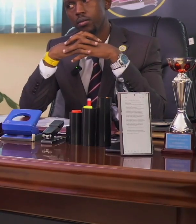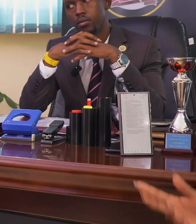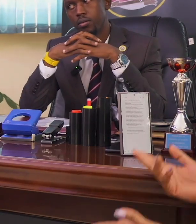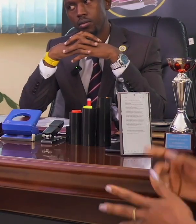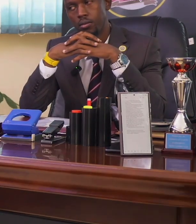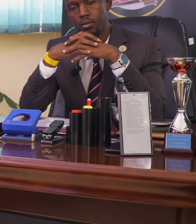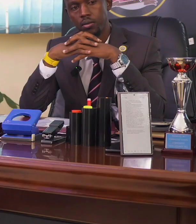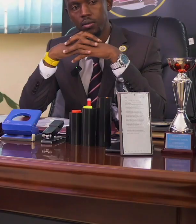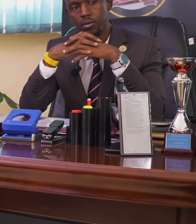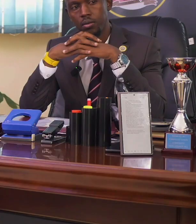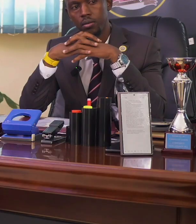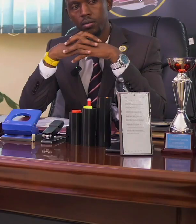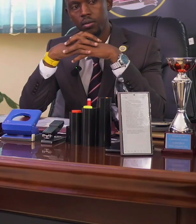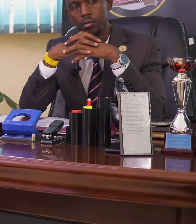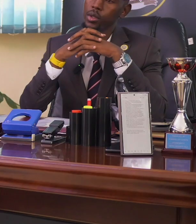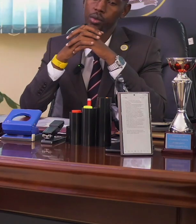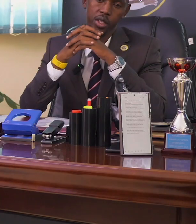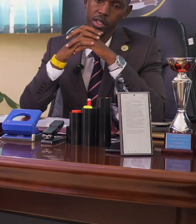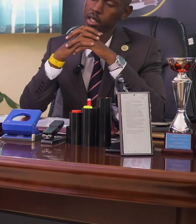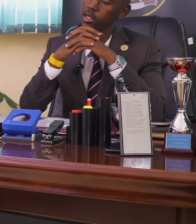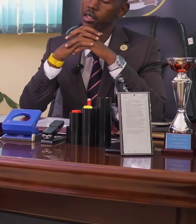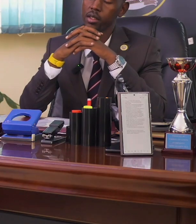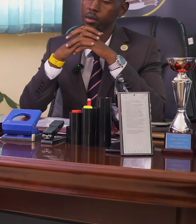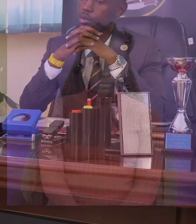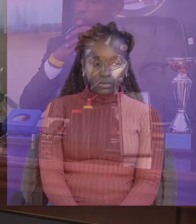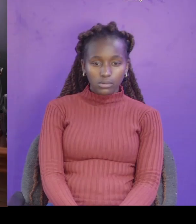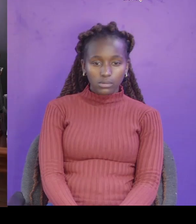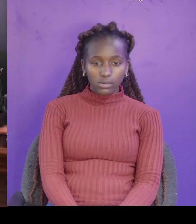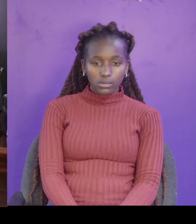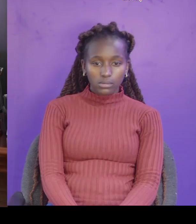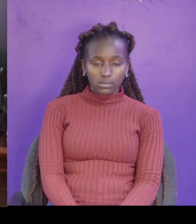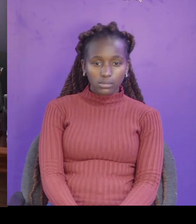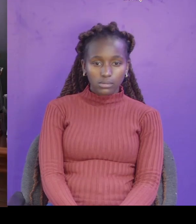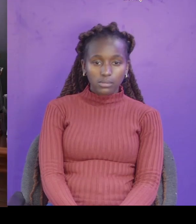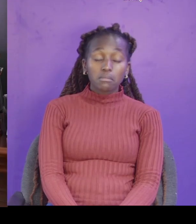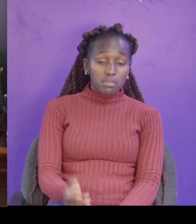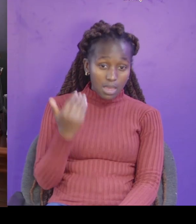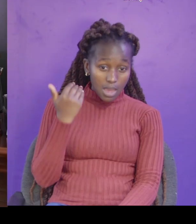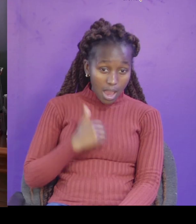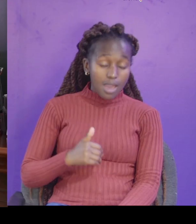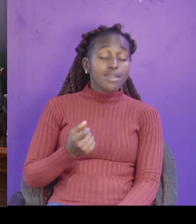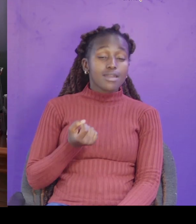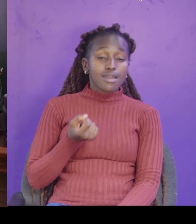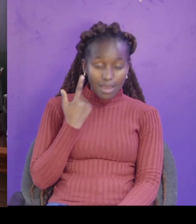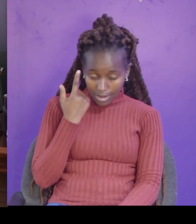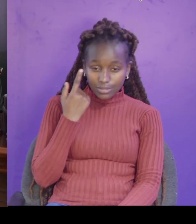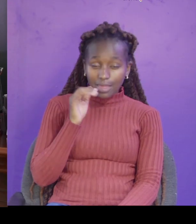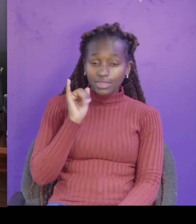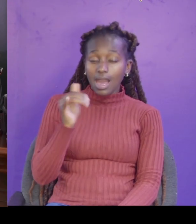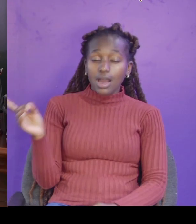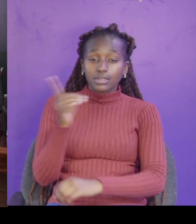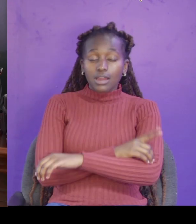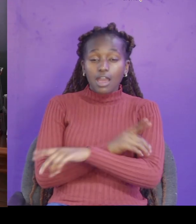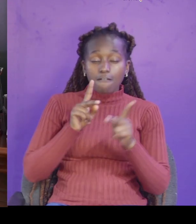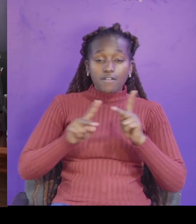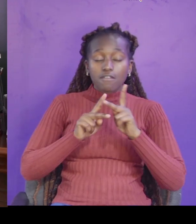coming. What are the plans that you have? To understand the importance of that day, being an environmental day, we'll be doing